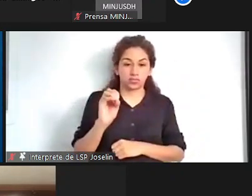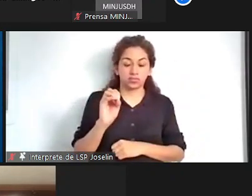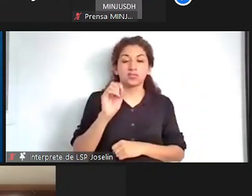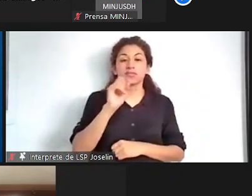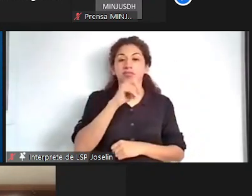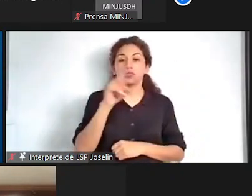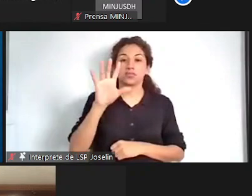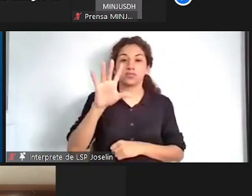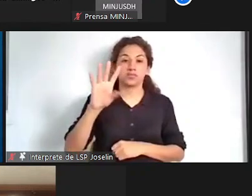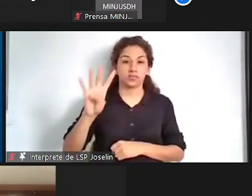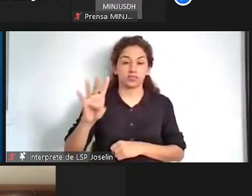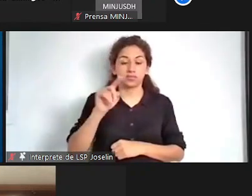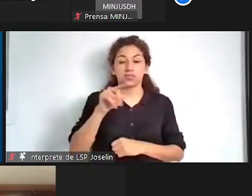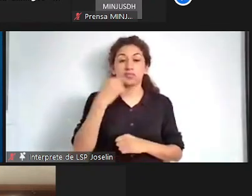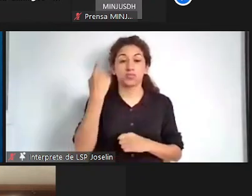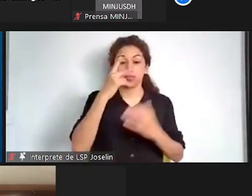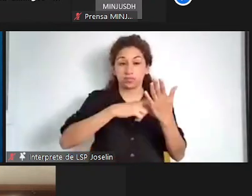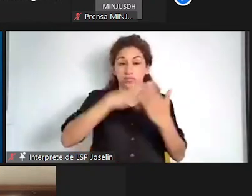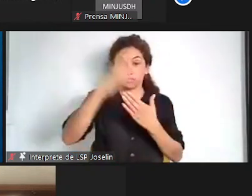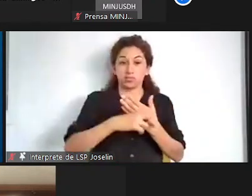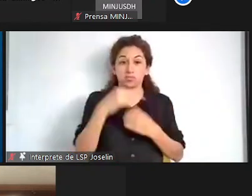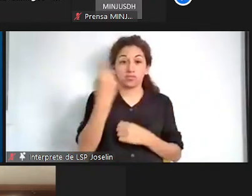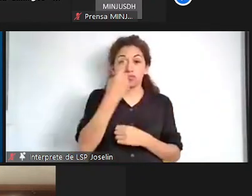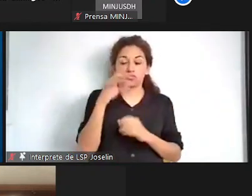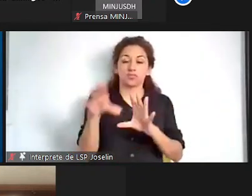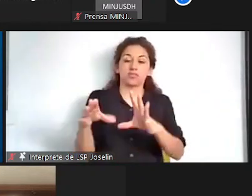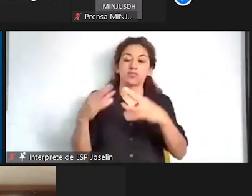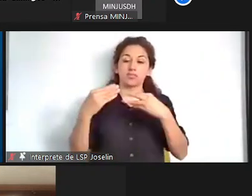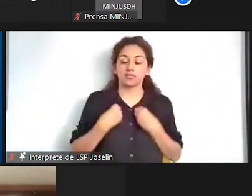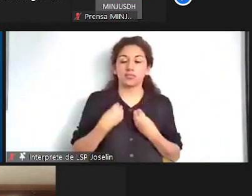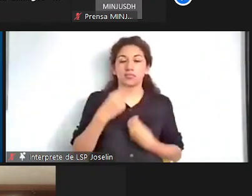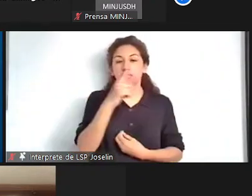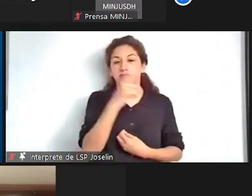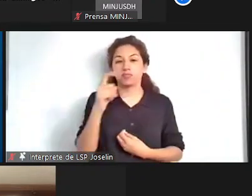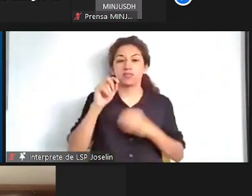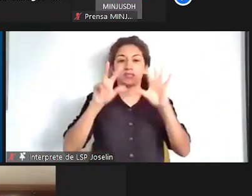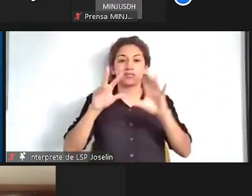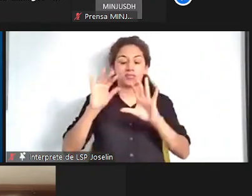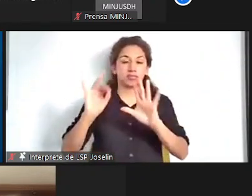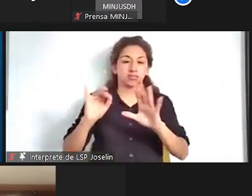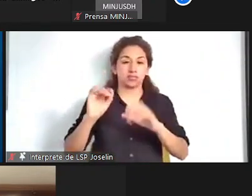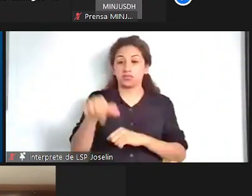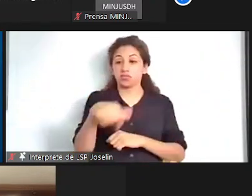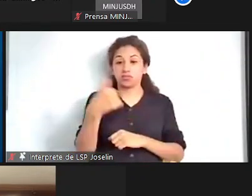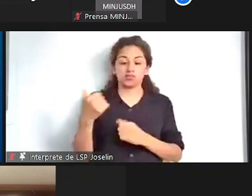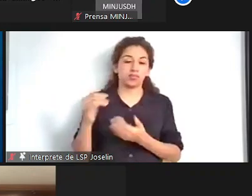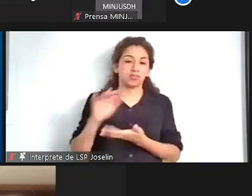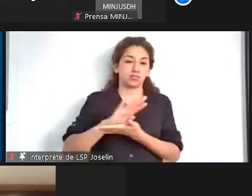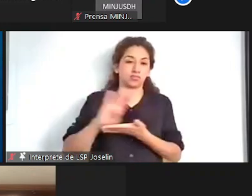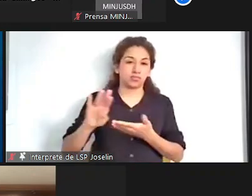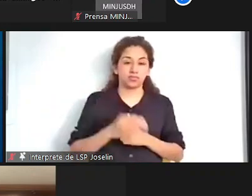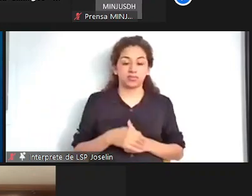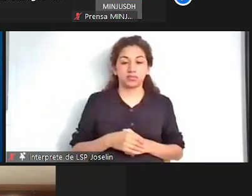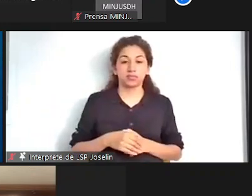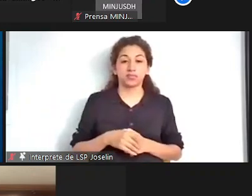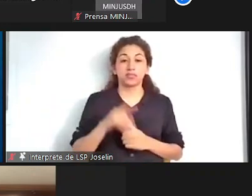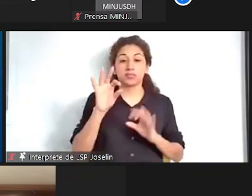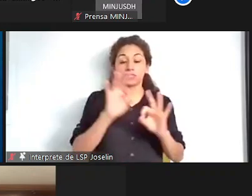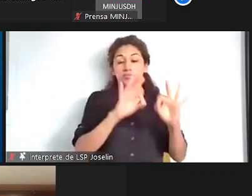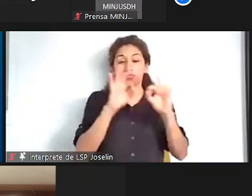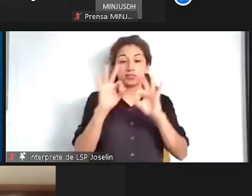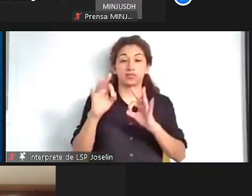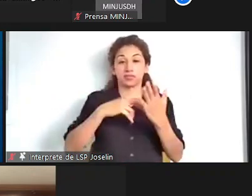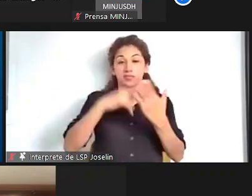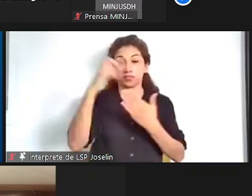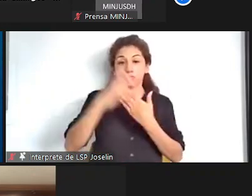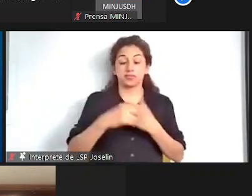and 155 seven hundred and nineteen hundred for the own plan only considers a hundred and eighty seven the